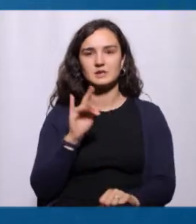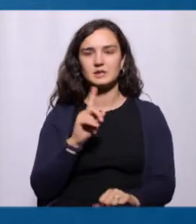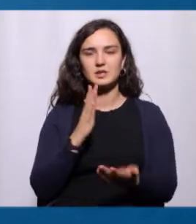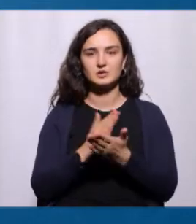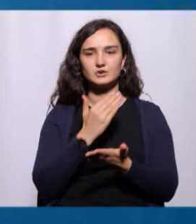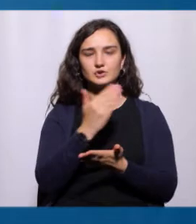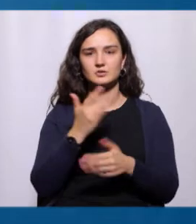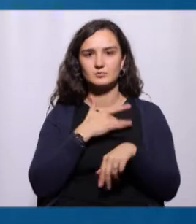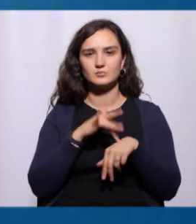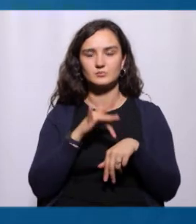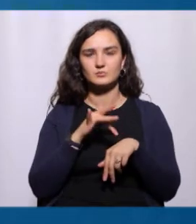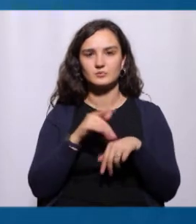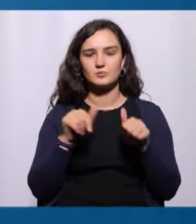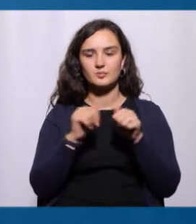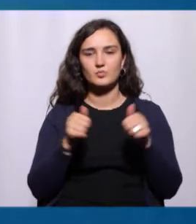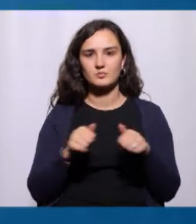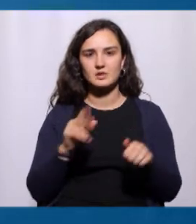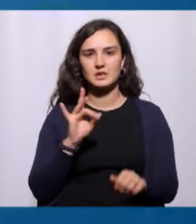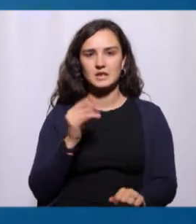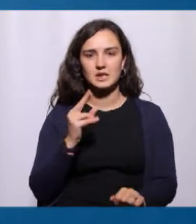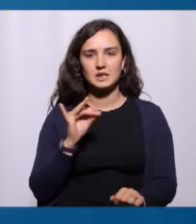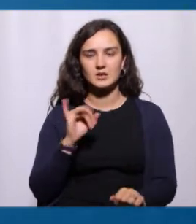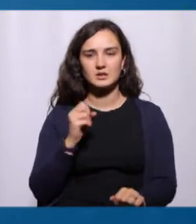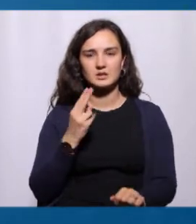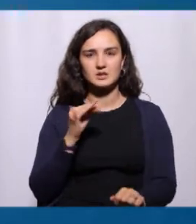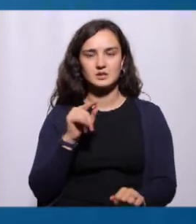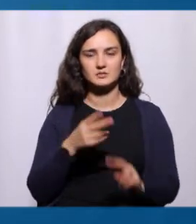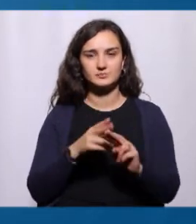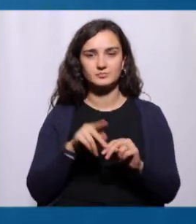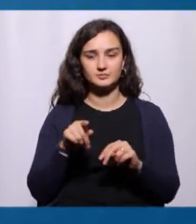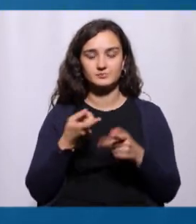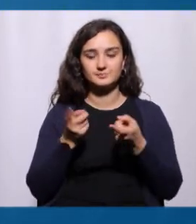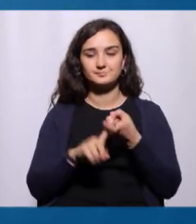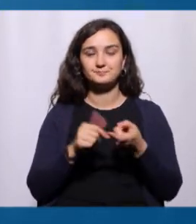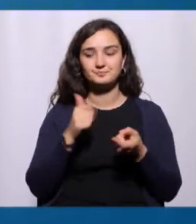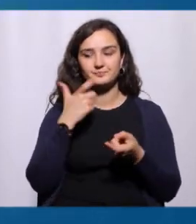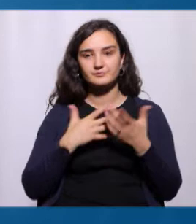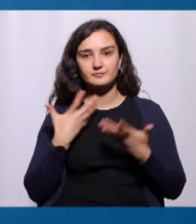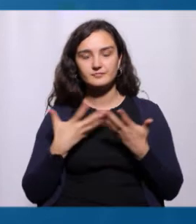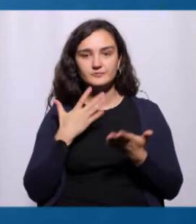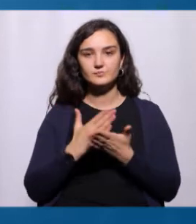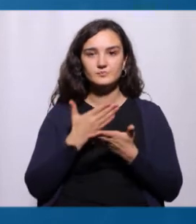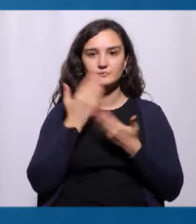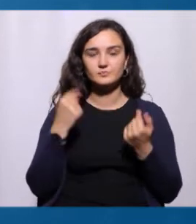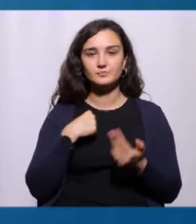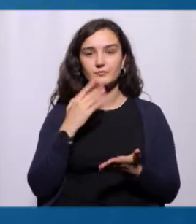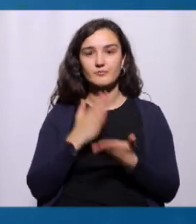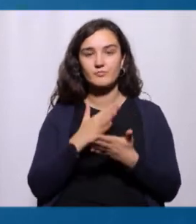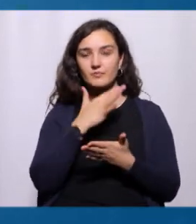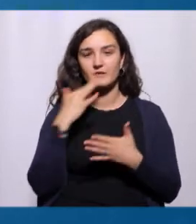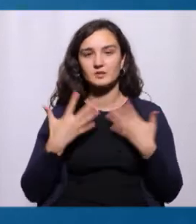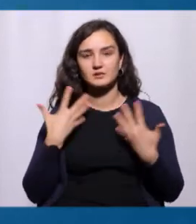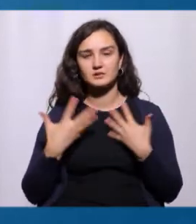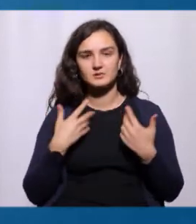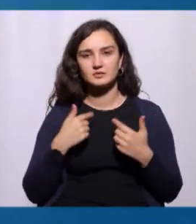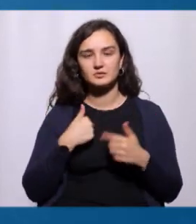your favorite form of recreation? Well, Miss Sophie, it depends on how much energy I have. If I have lots of